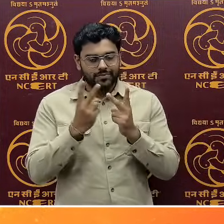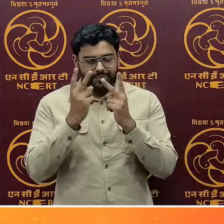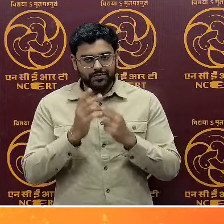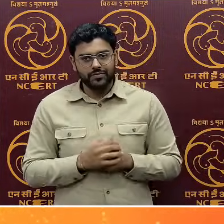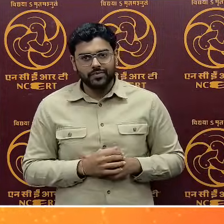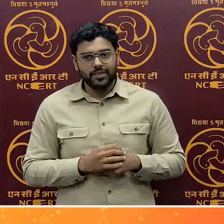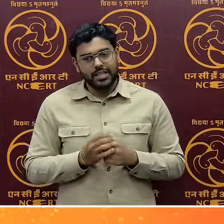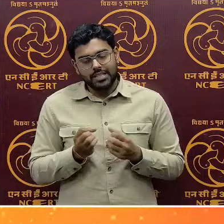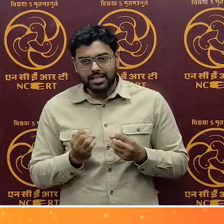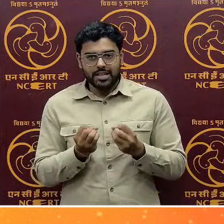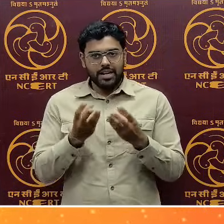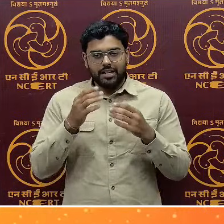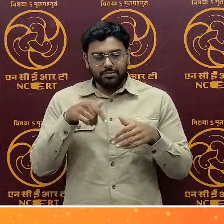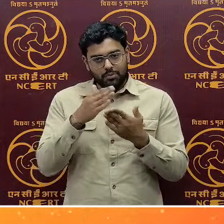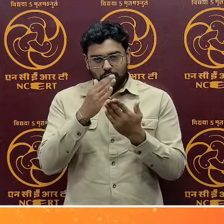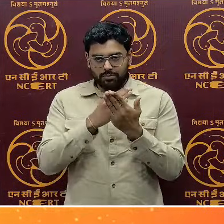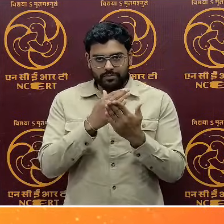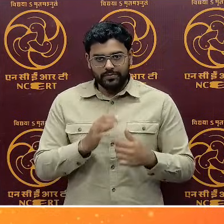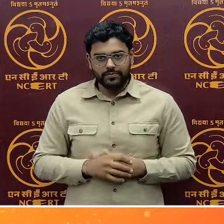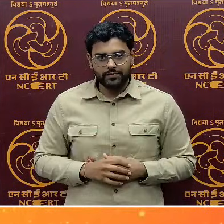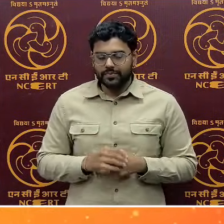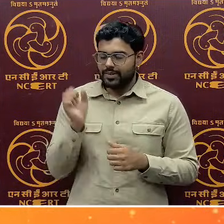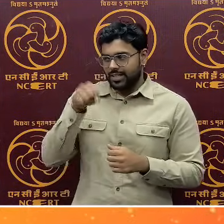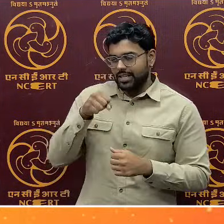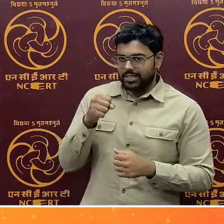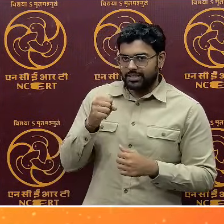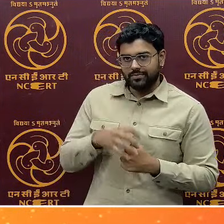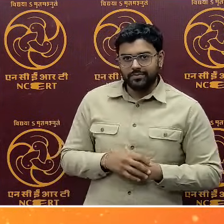let's start Yeah. with the session. Sure.